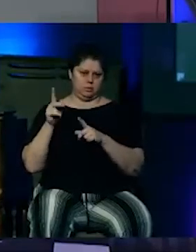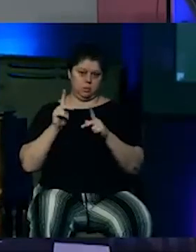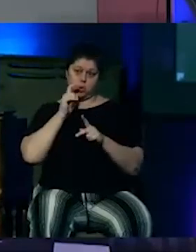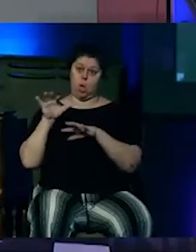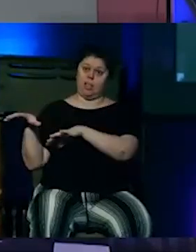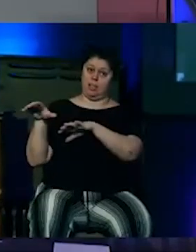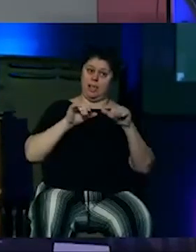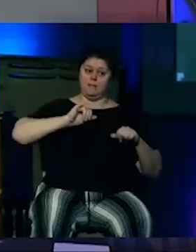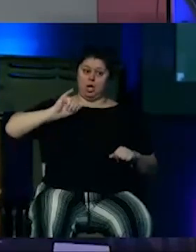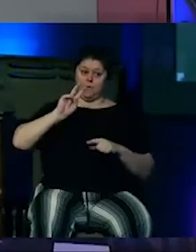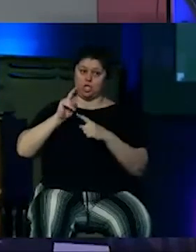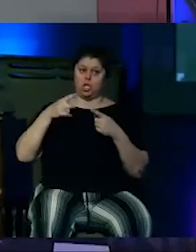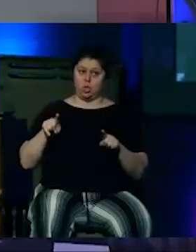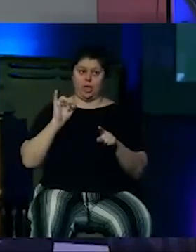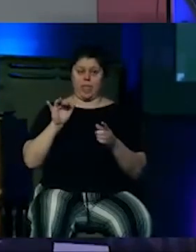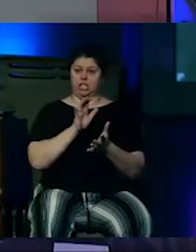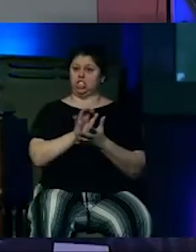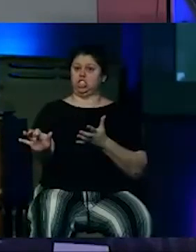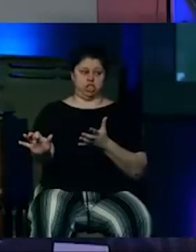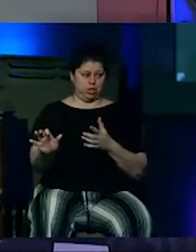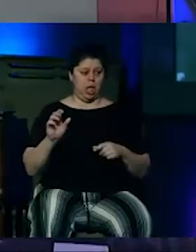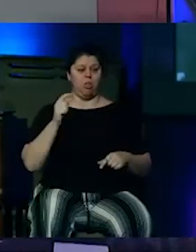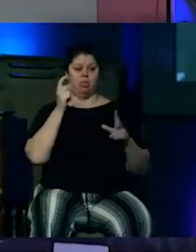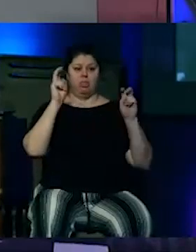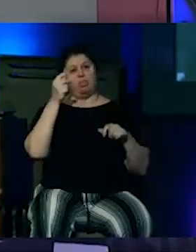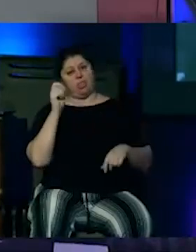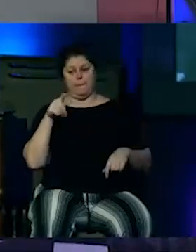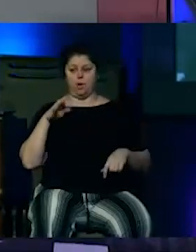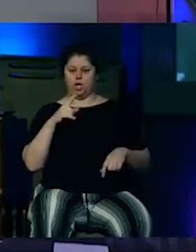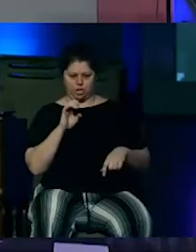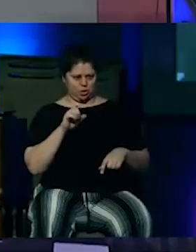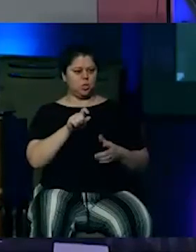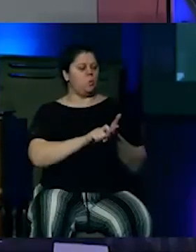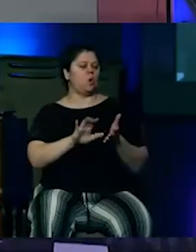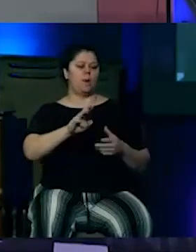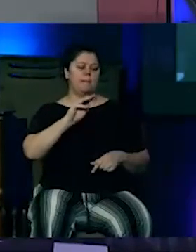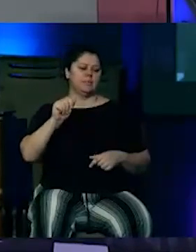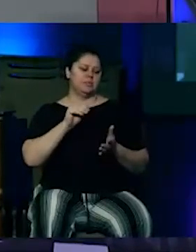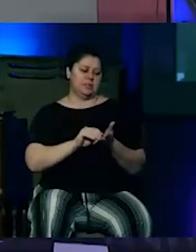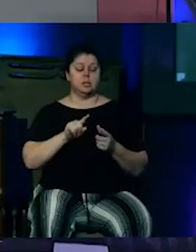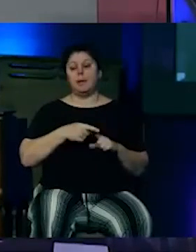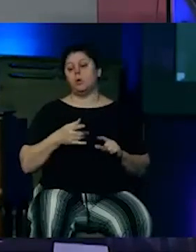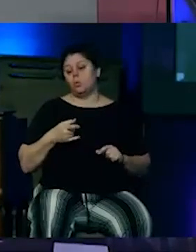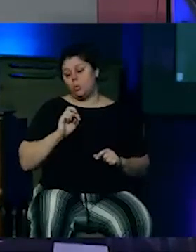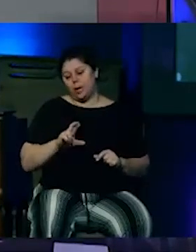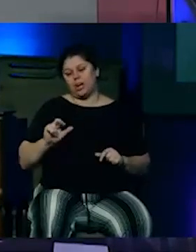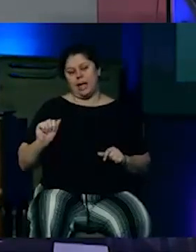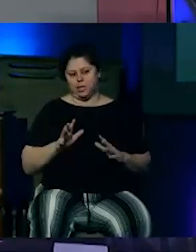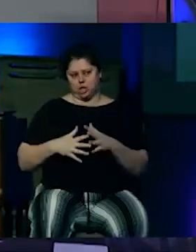InterVarsity during the purge. And she wrote her master's thesis about queer Asian American